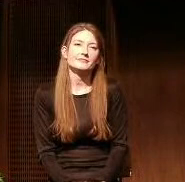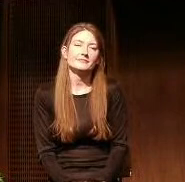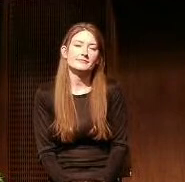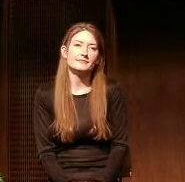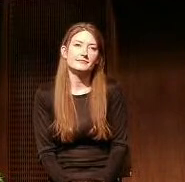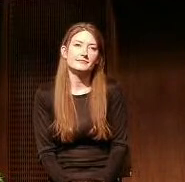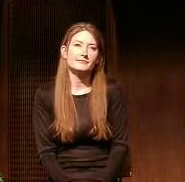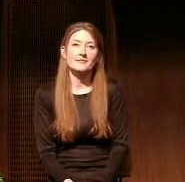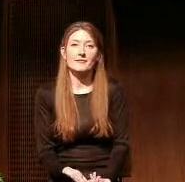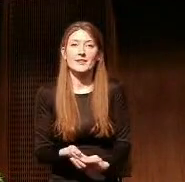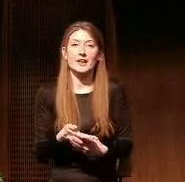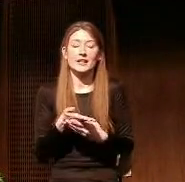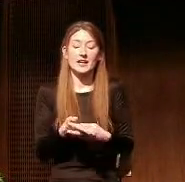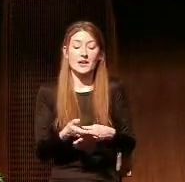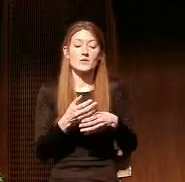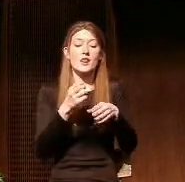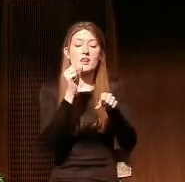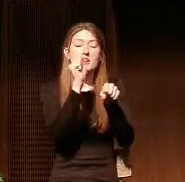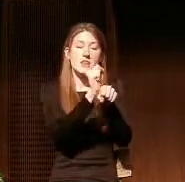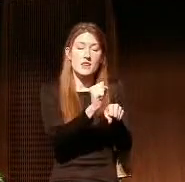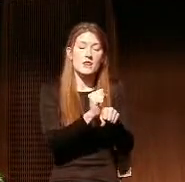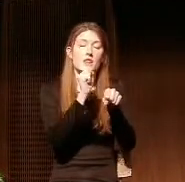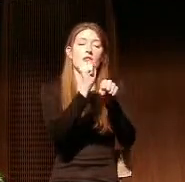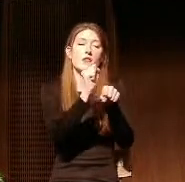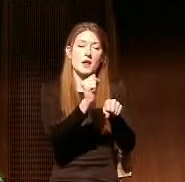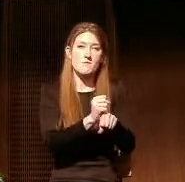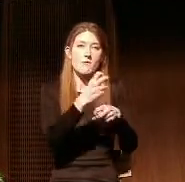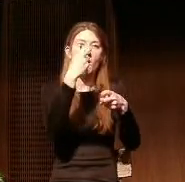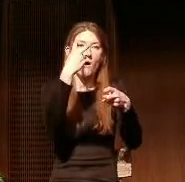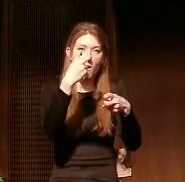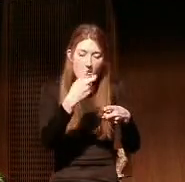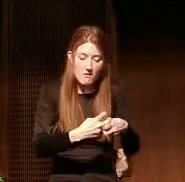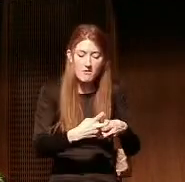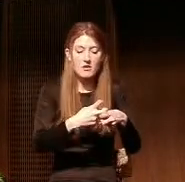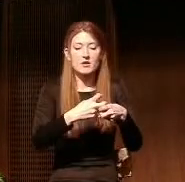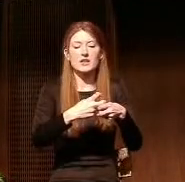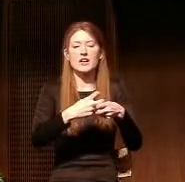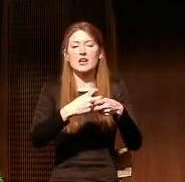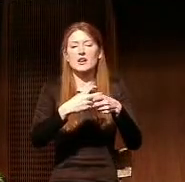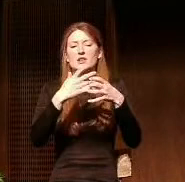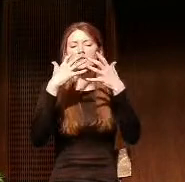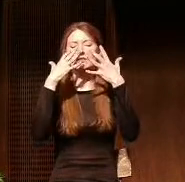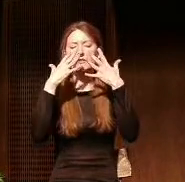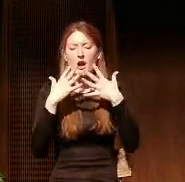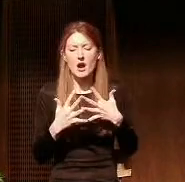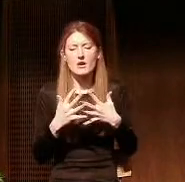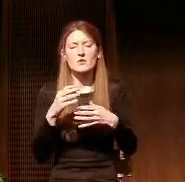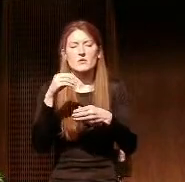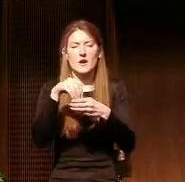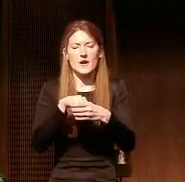There was labor and hardship and grief in Virgil's life.